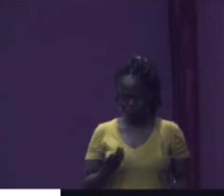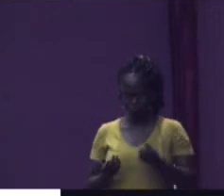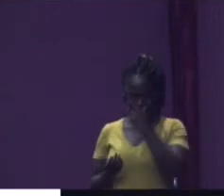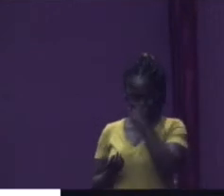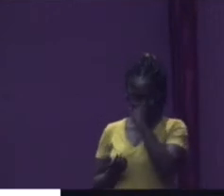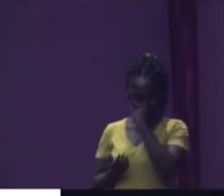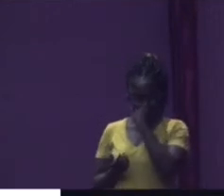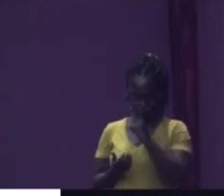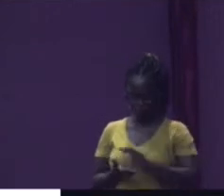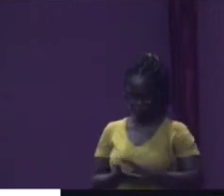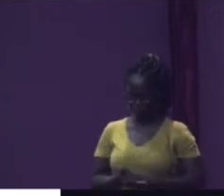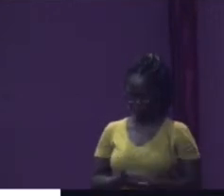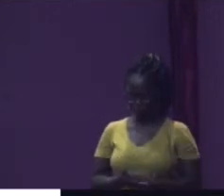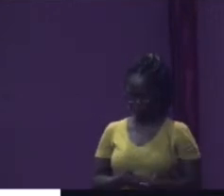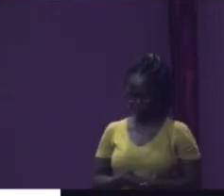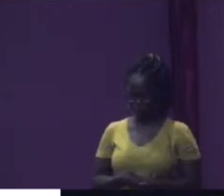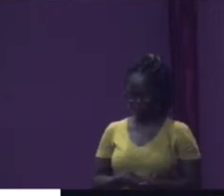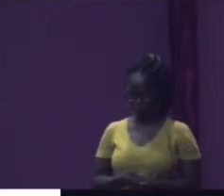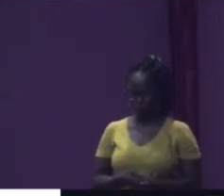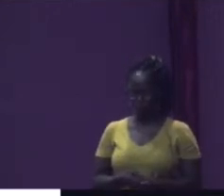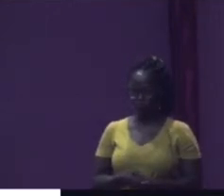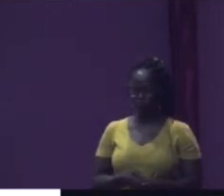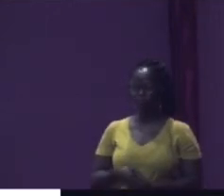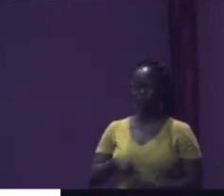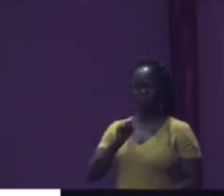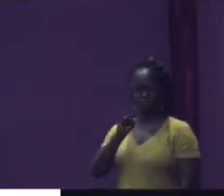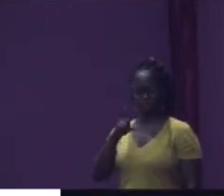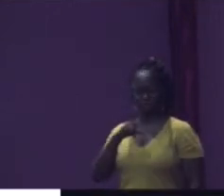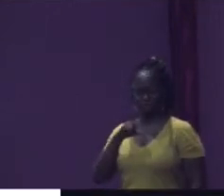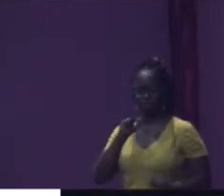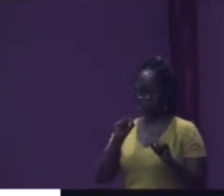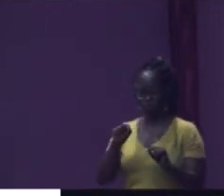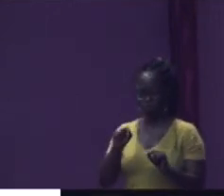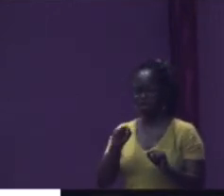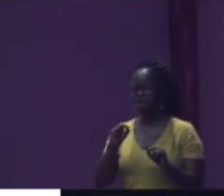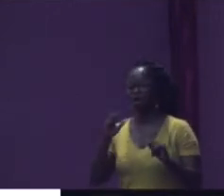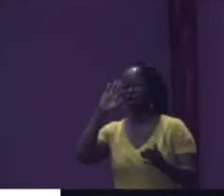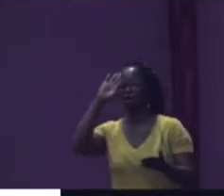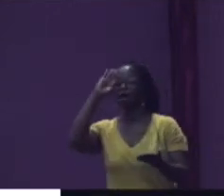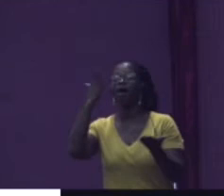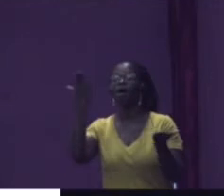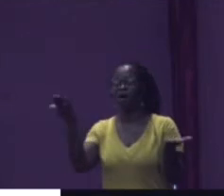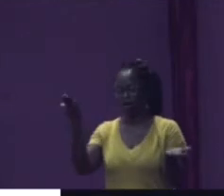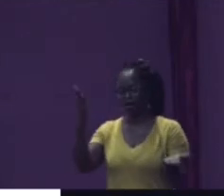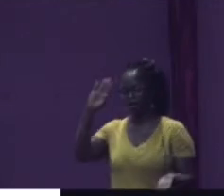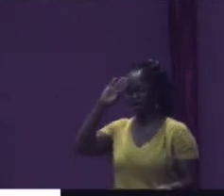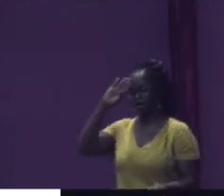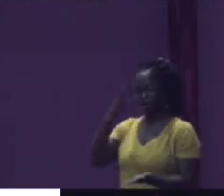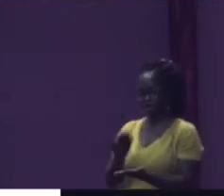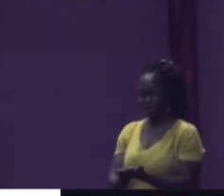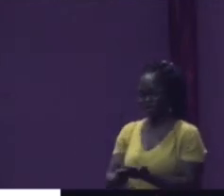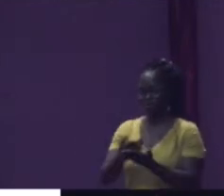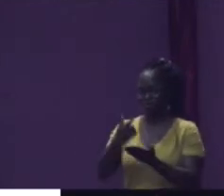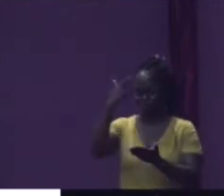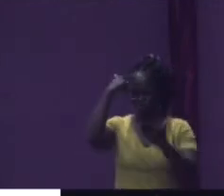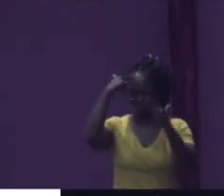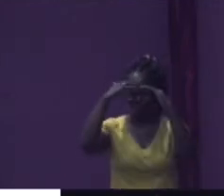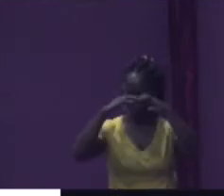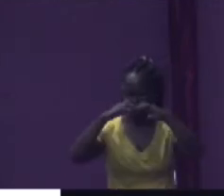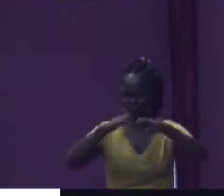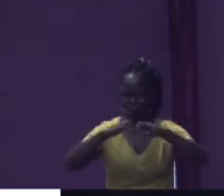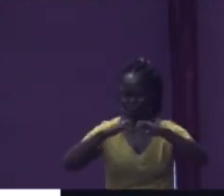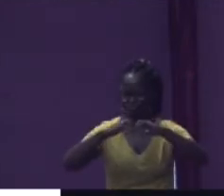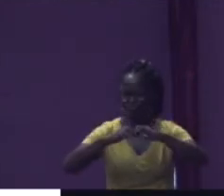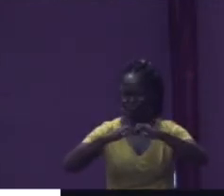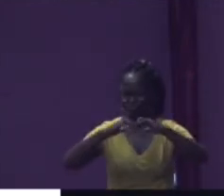in Spanish, that it's believed that the fontanelle, which is soft in the babies, falls, and then the